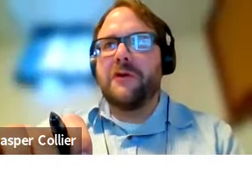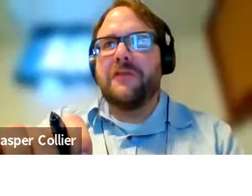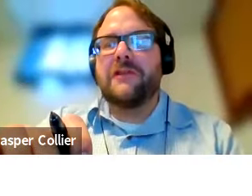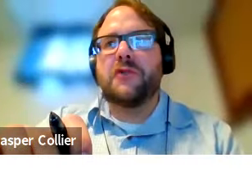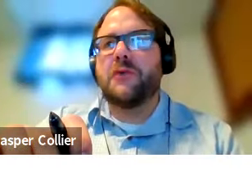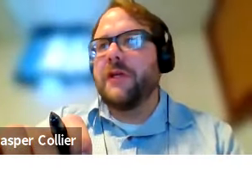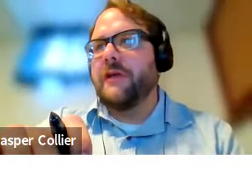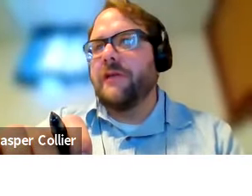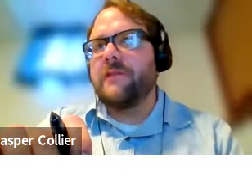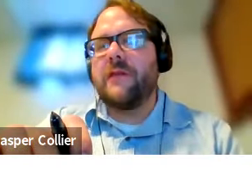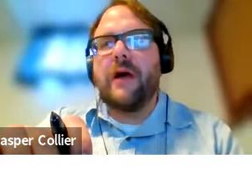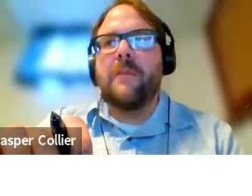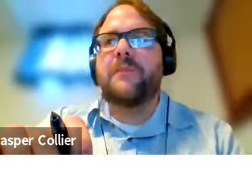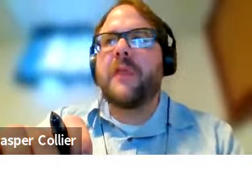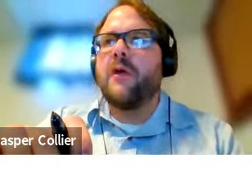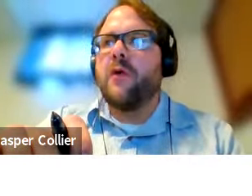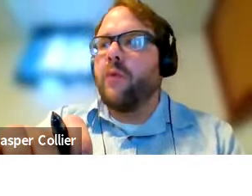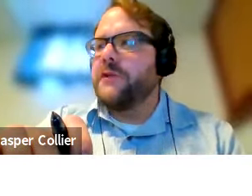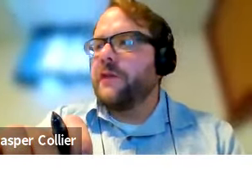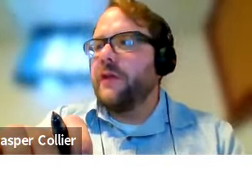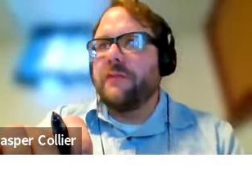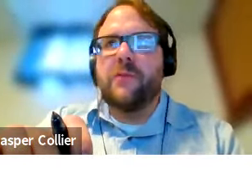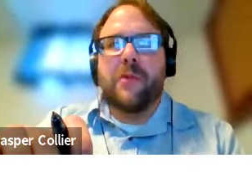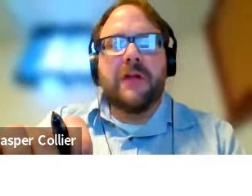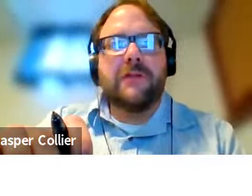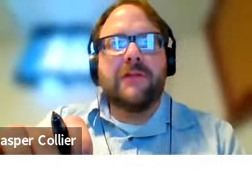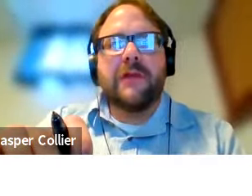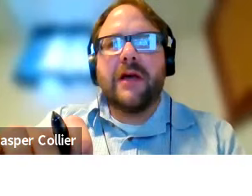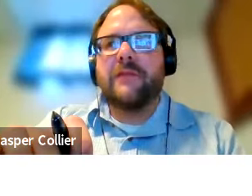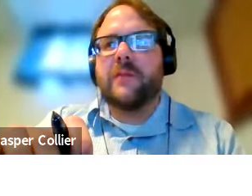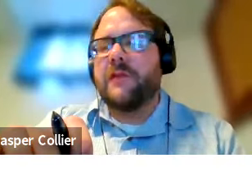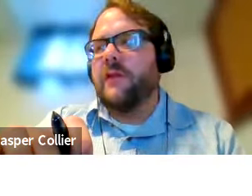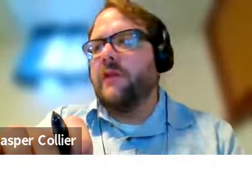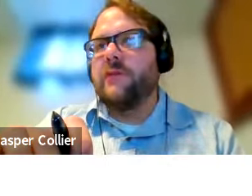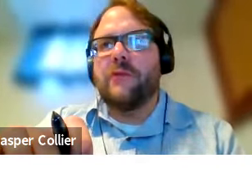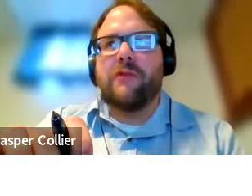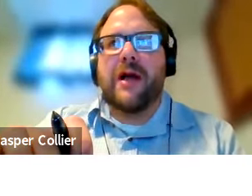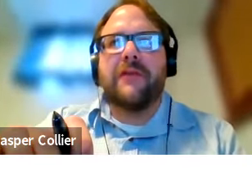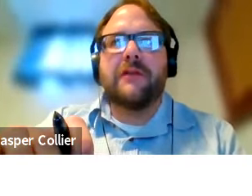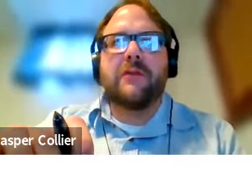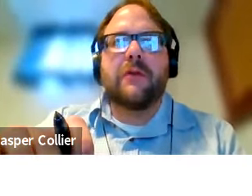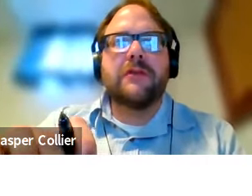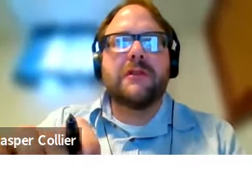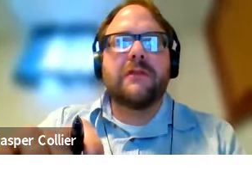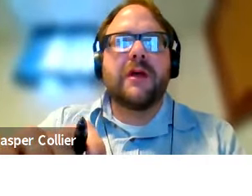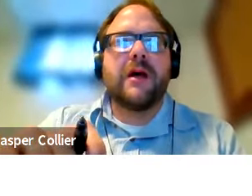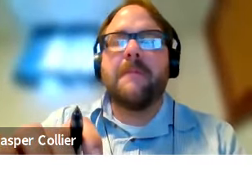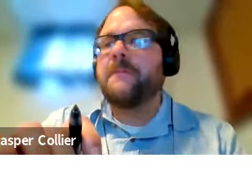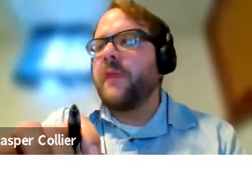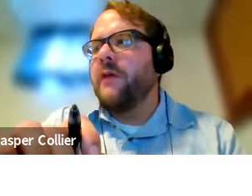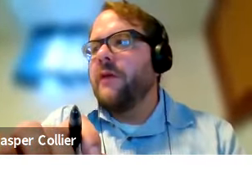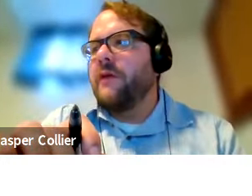Good morning, everyone, and thanks for joining us. We're just going to give it a few more minutes. We still have some attendees who are arriving, so we'll